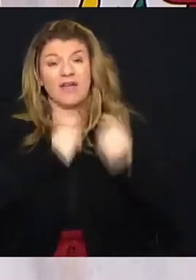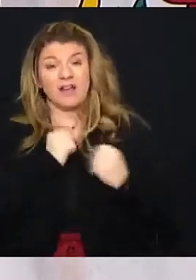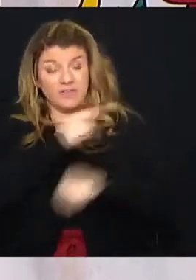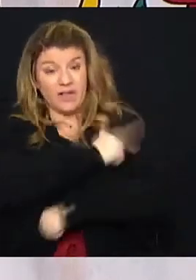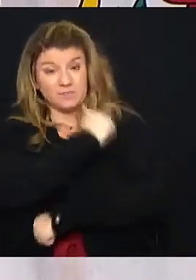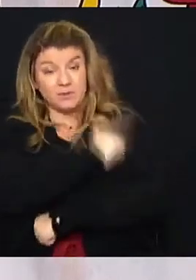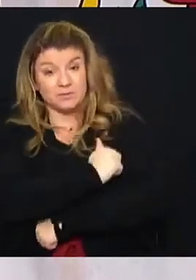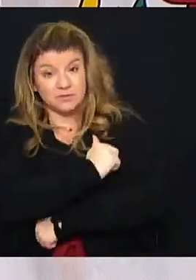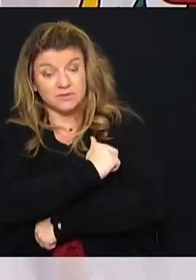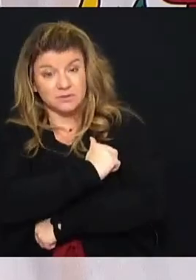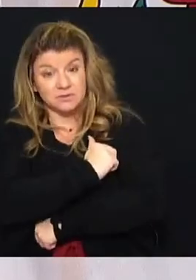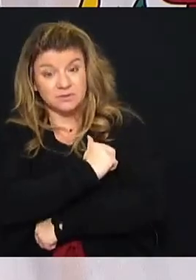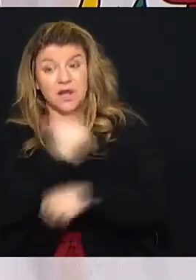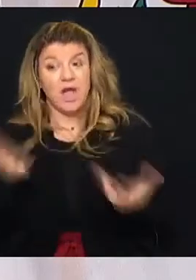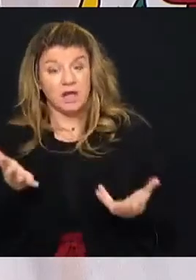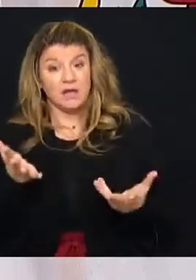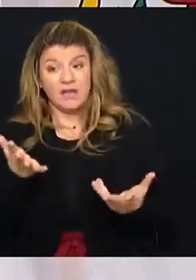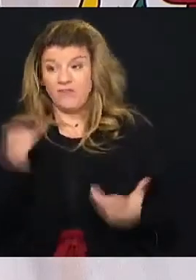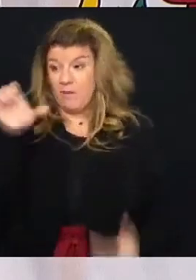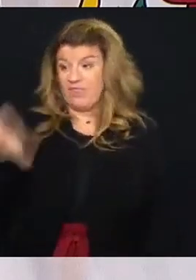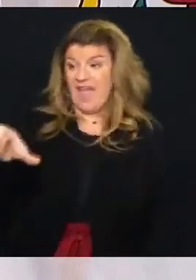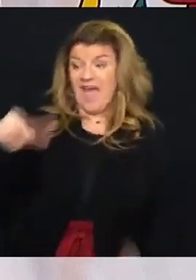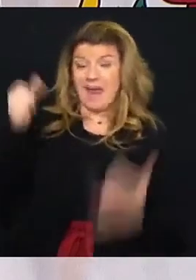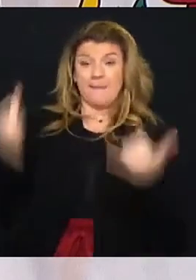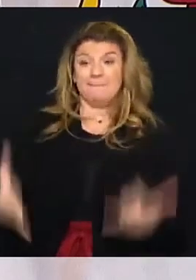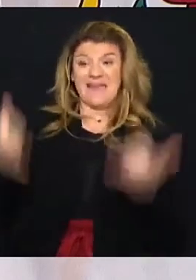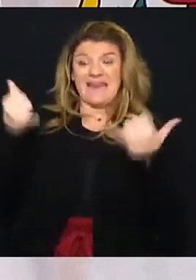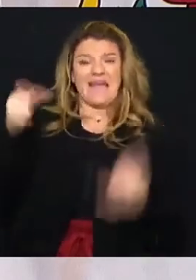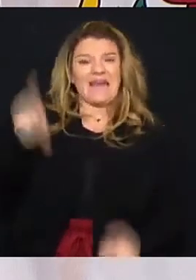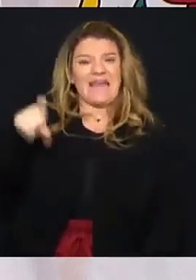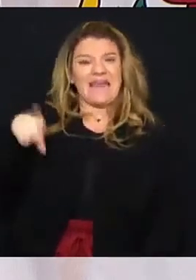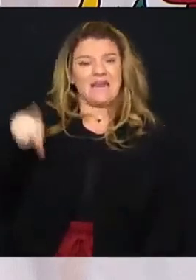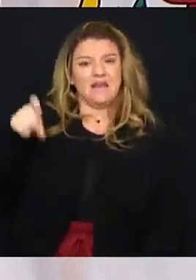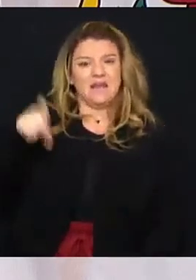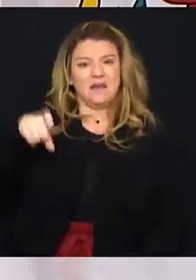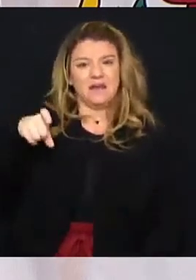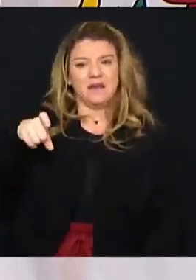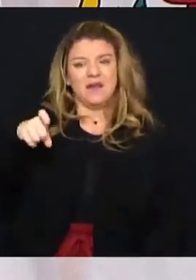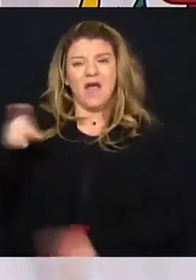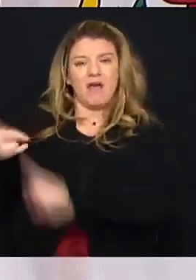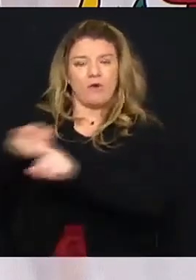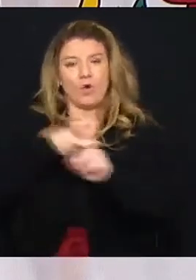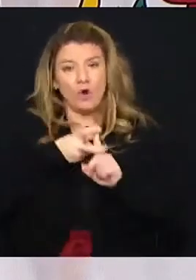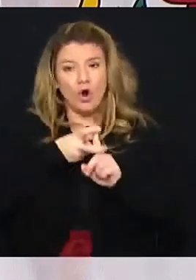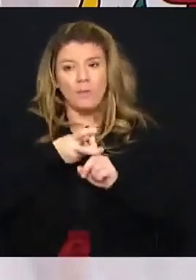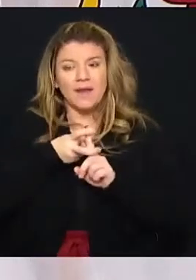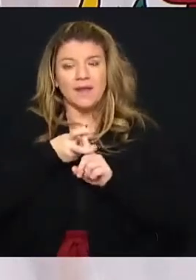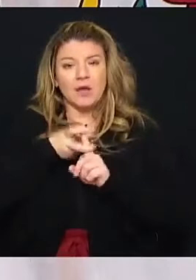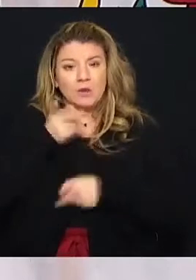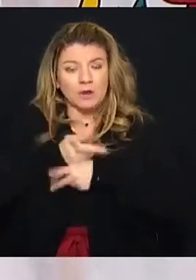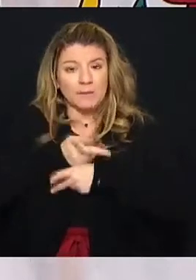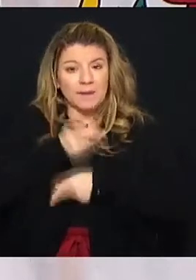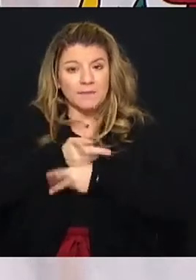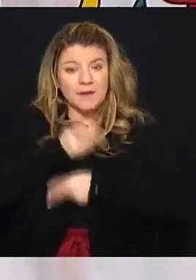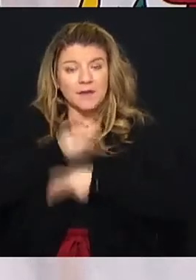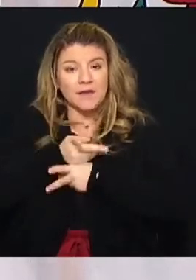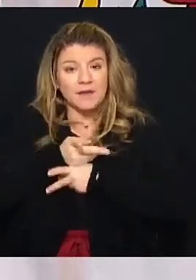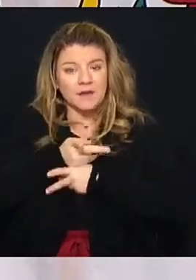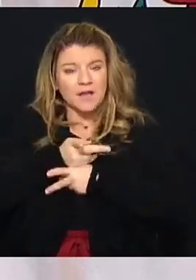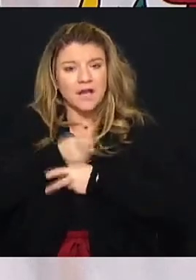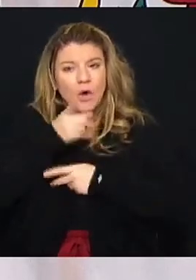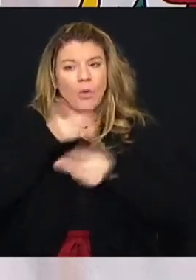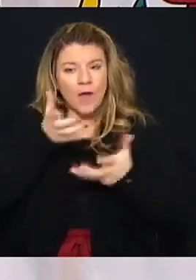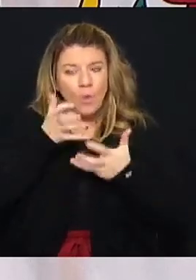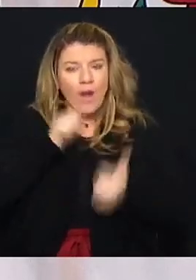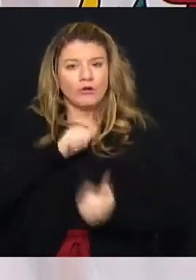hospitals, and you know, from the immediate need of recruitment and retention, we absolutely want